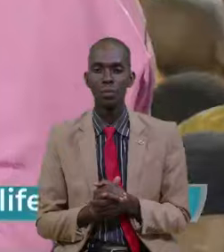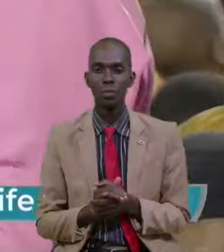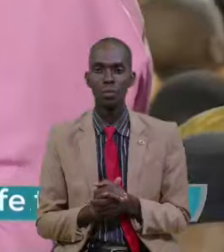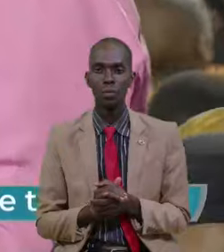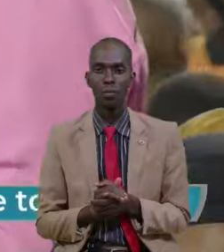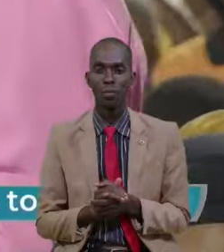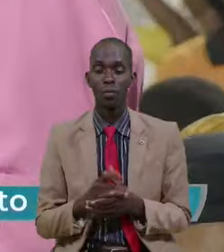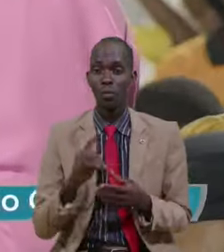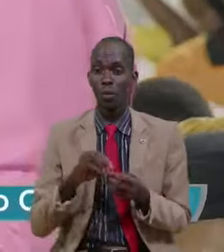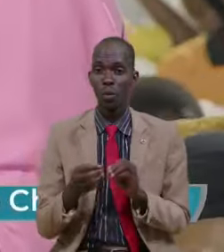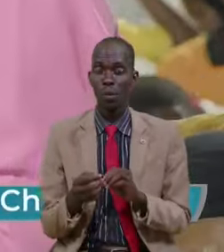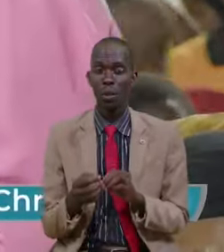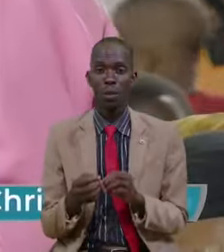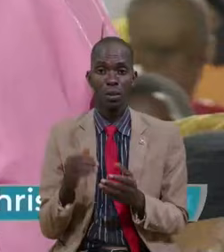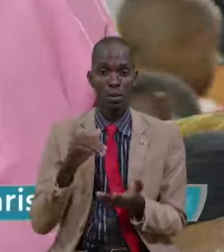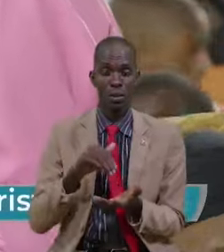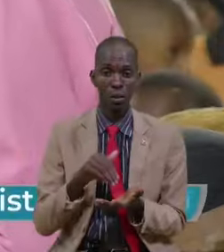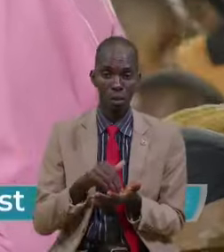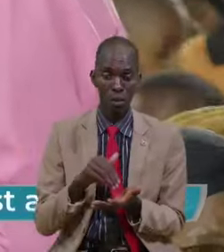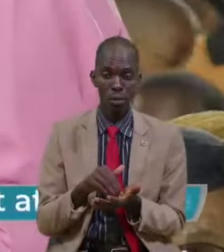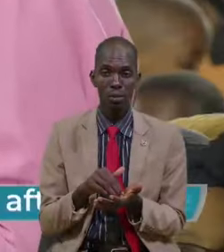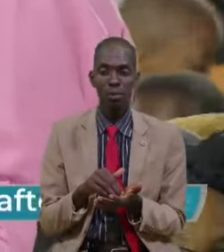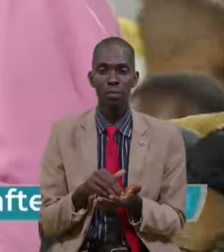I go over that WhatsApp number again.